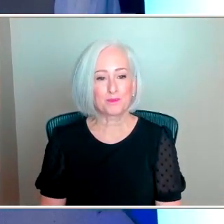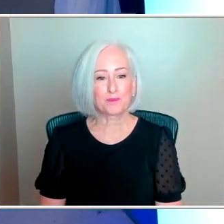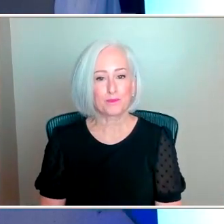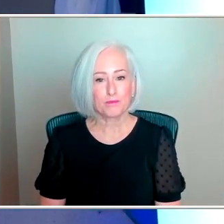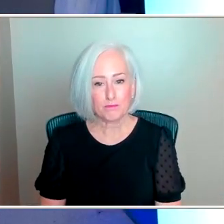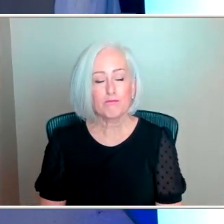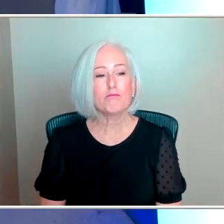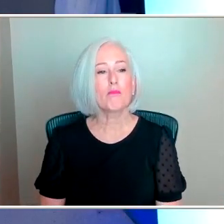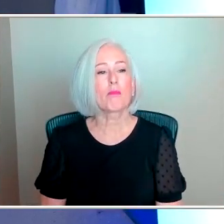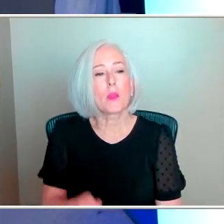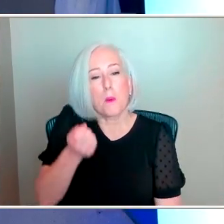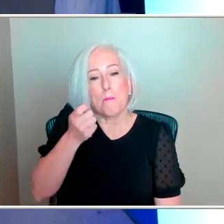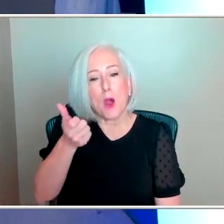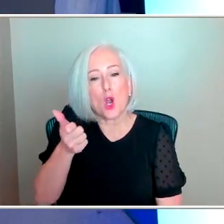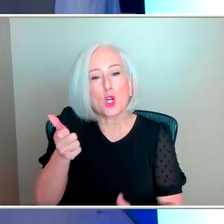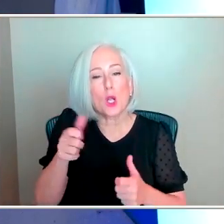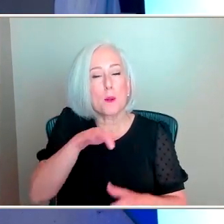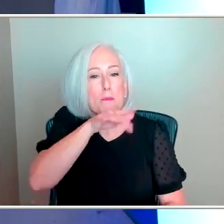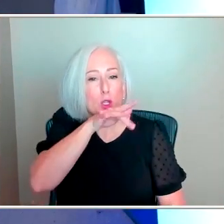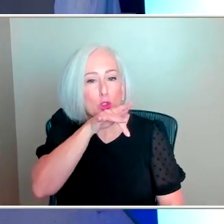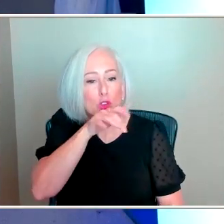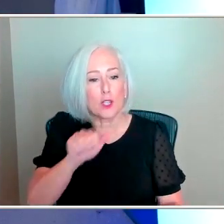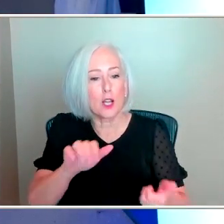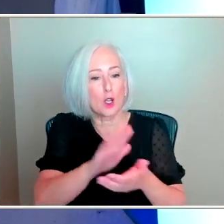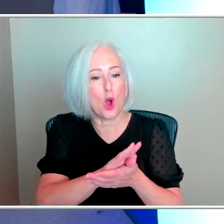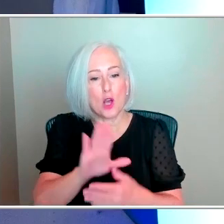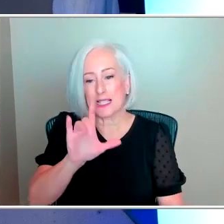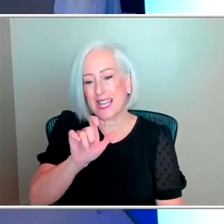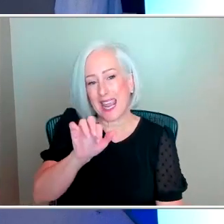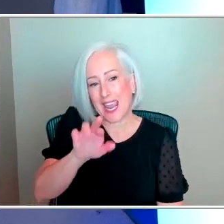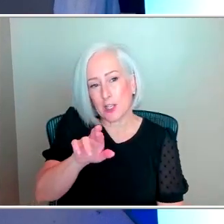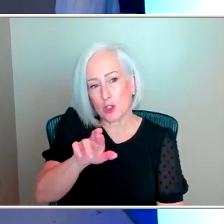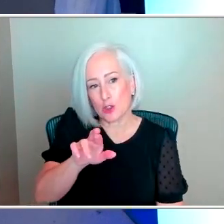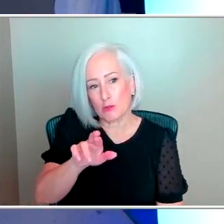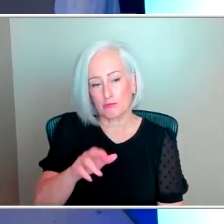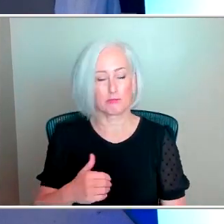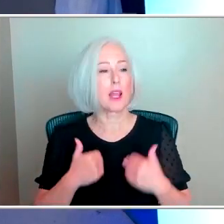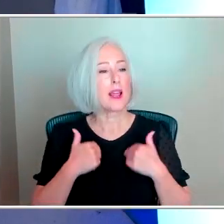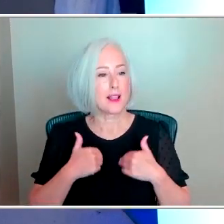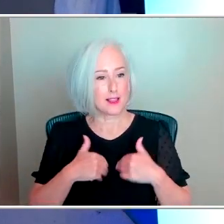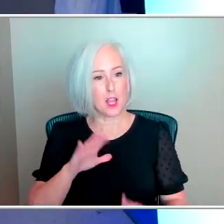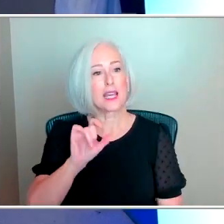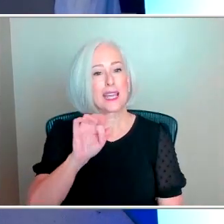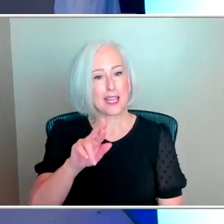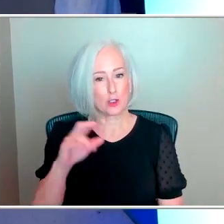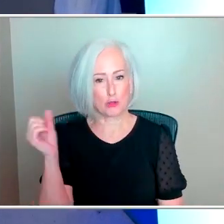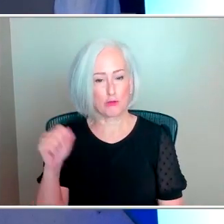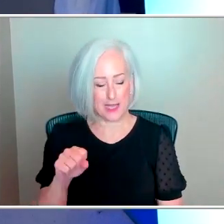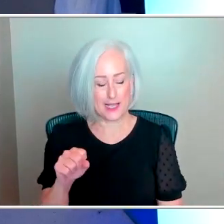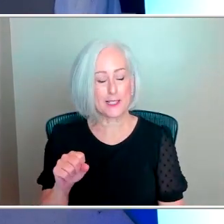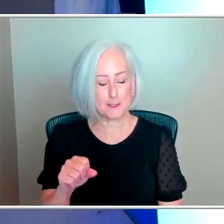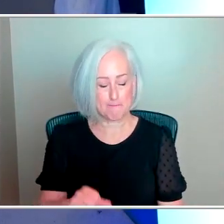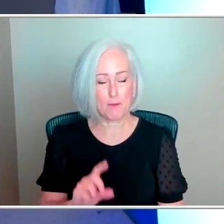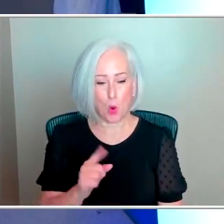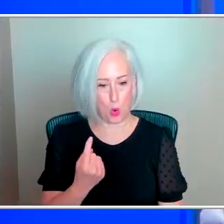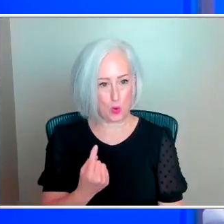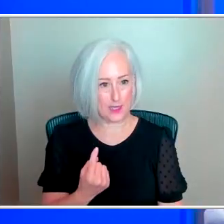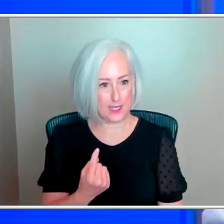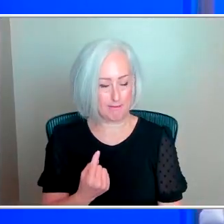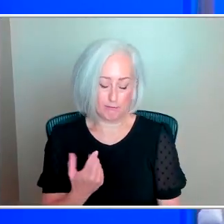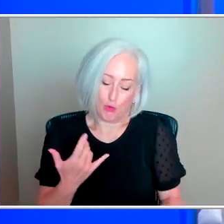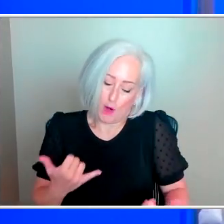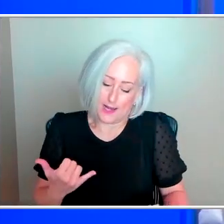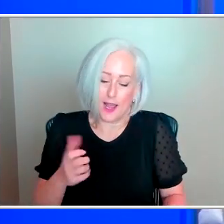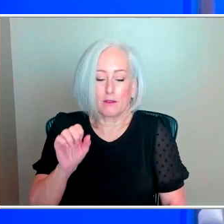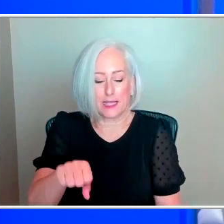pollution cause cancer? Paula wants to know. Lung cancer, yes. Lung cancer only? At this point,